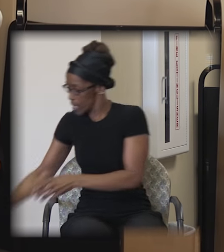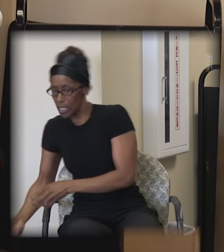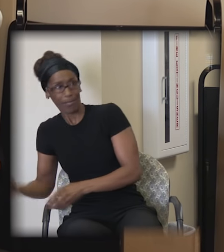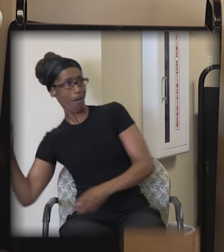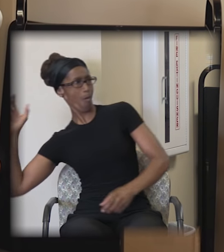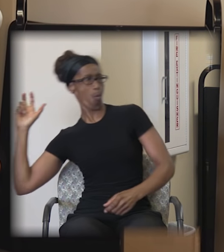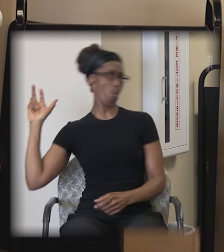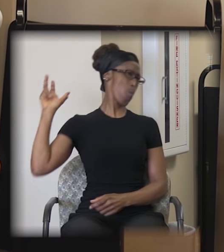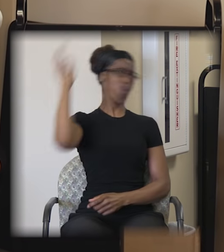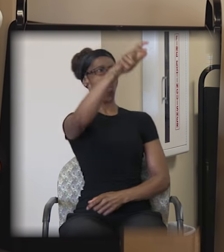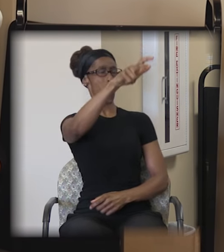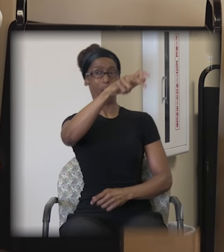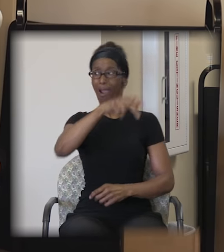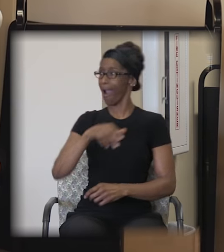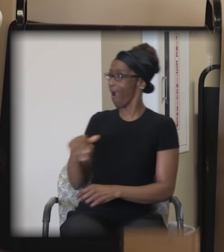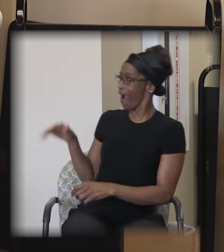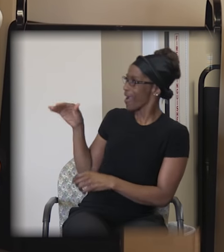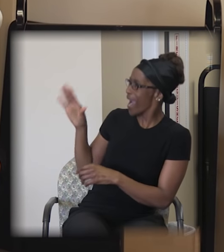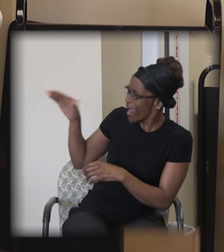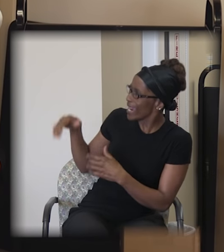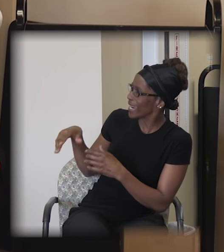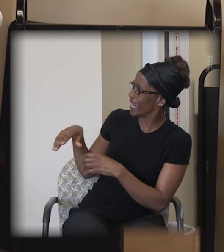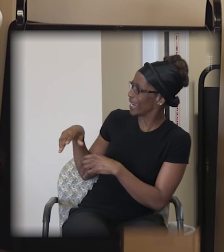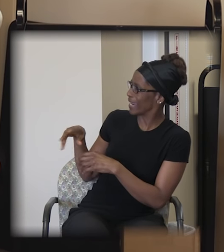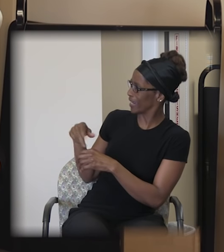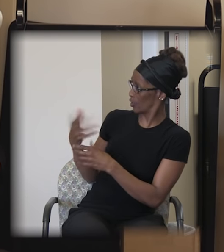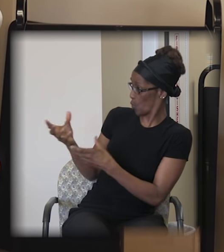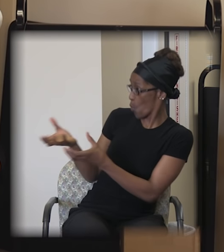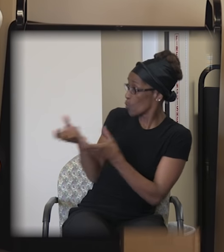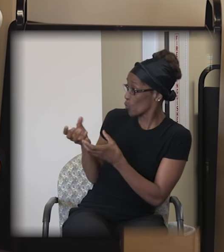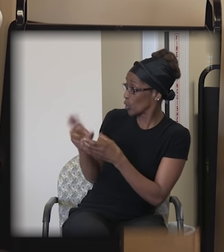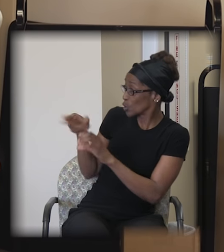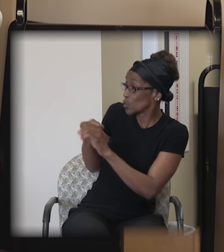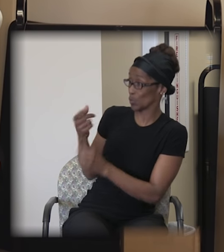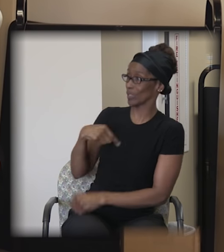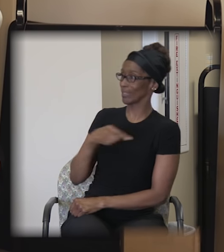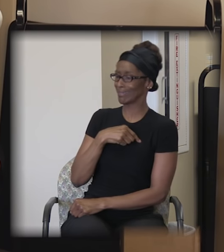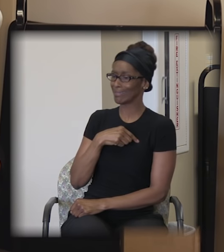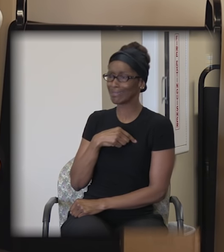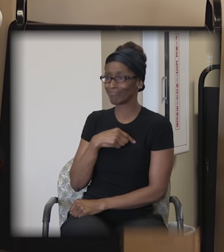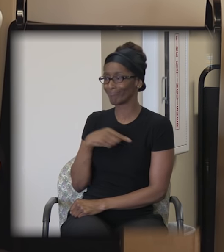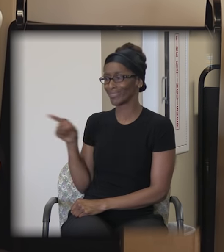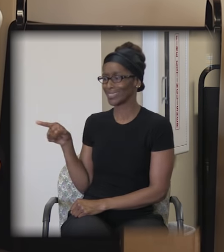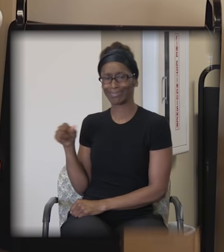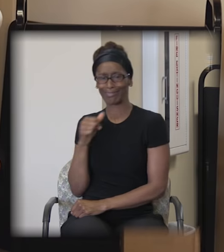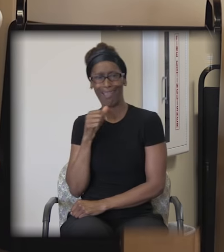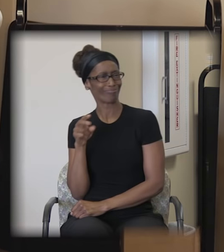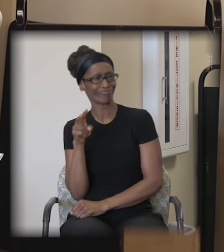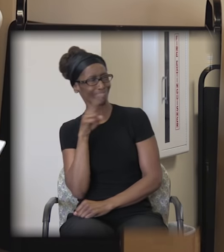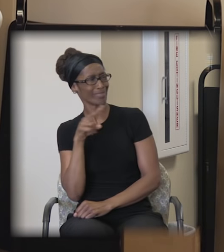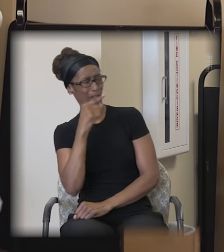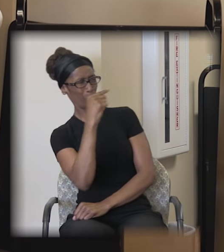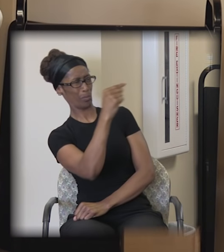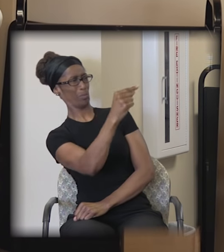hand. Hey kid, the player called. Want to join us? But William couldn't read the player's lips from